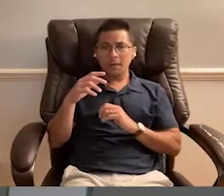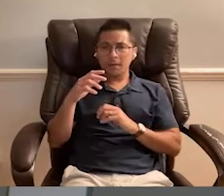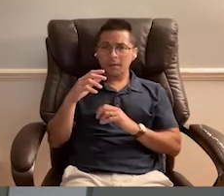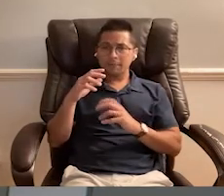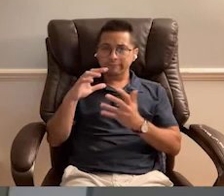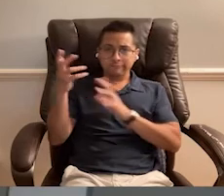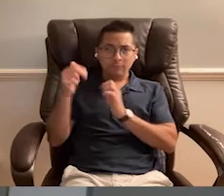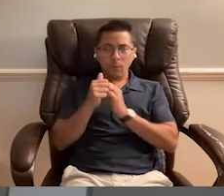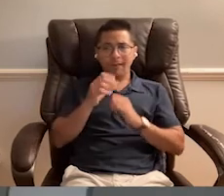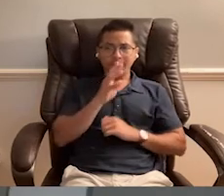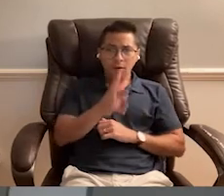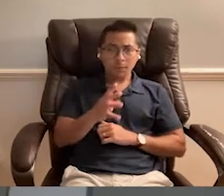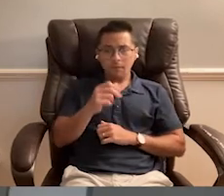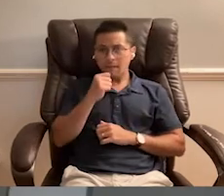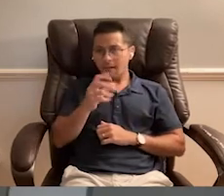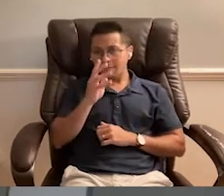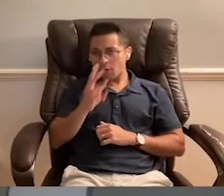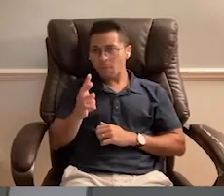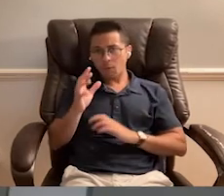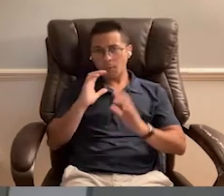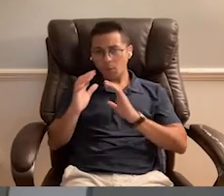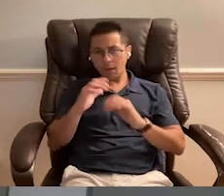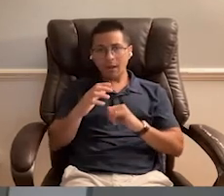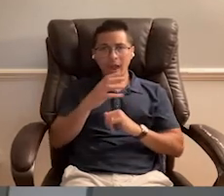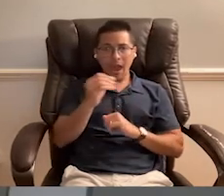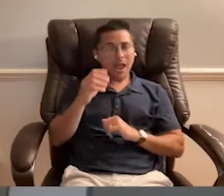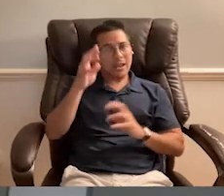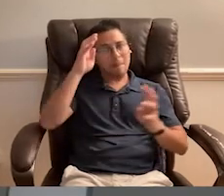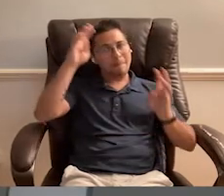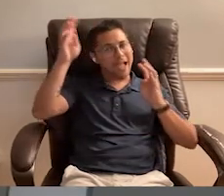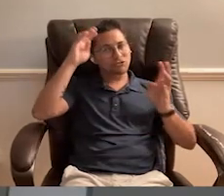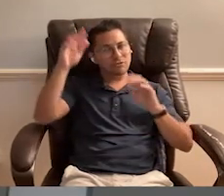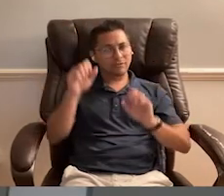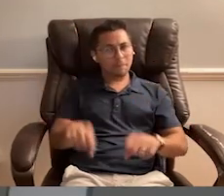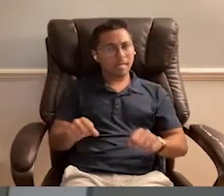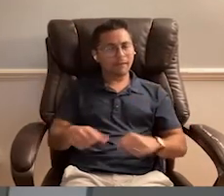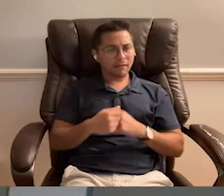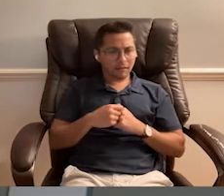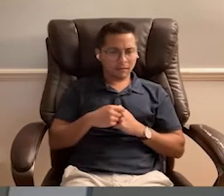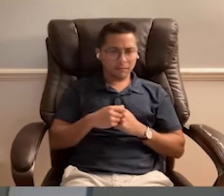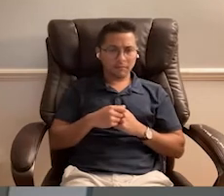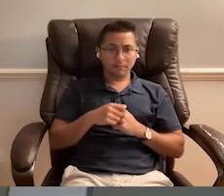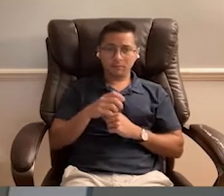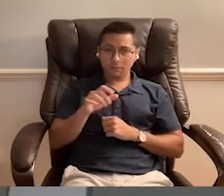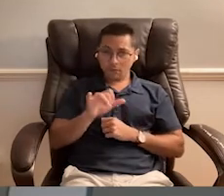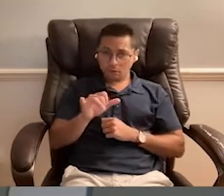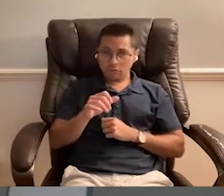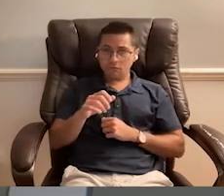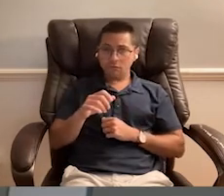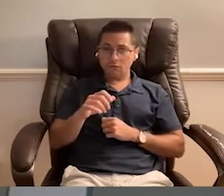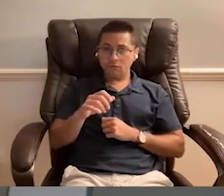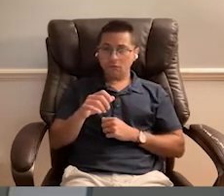social interactions, impairments in verbal and nonverbal communication, and imaginative